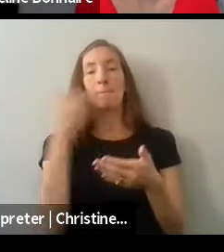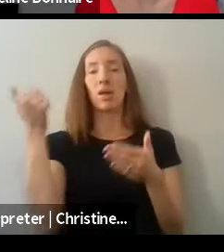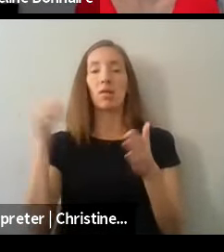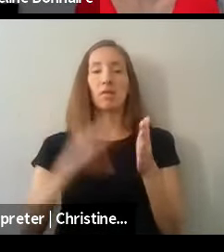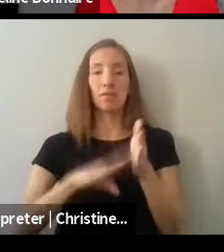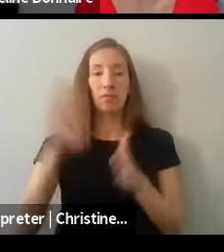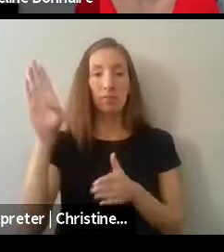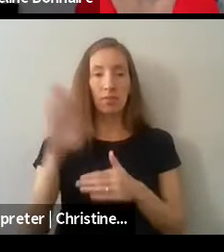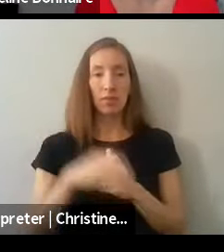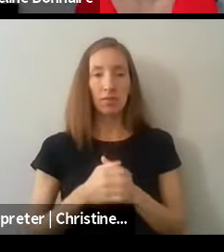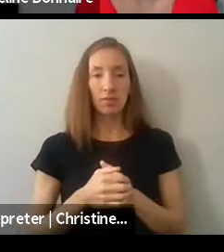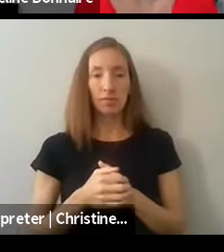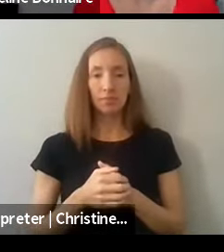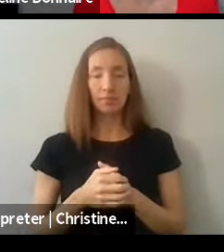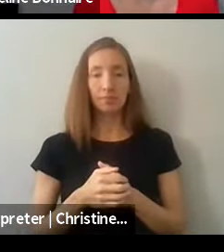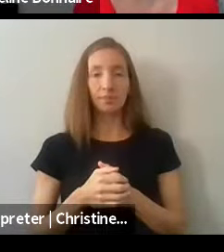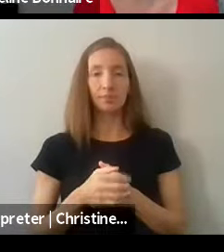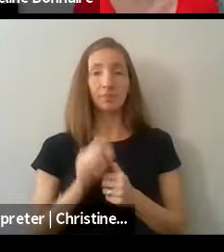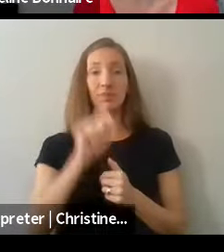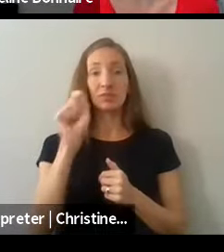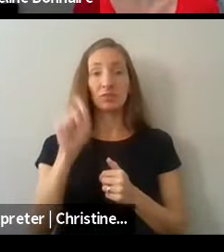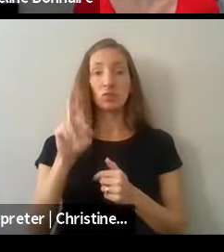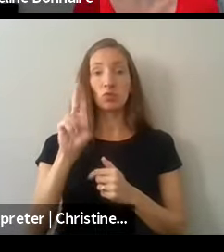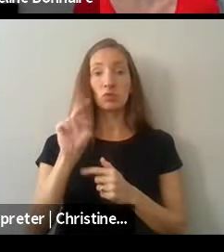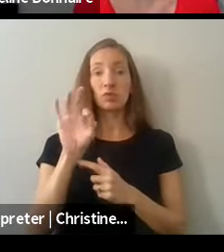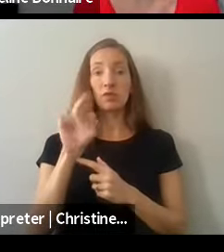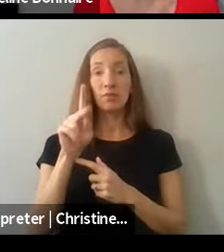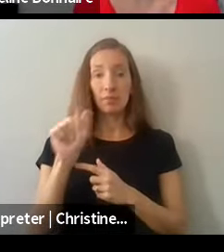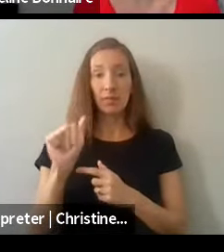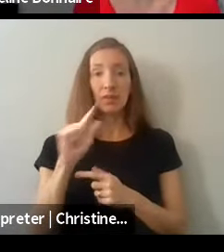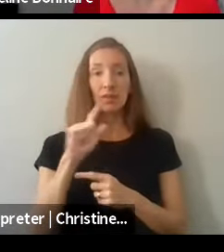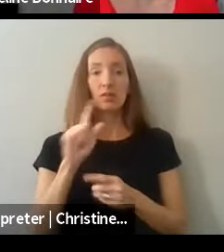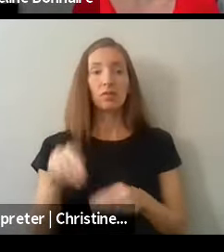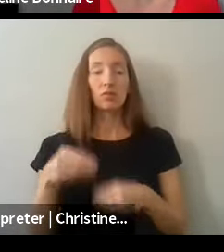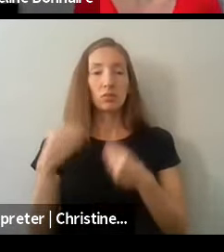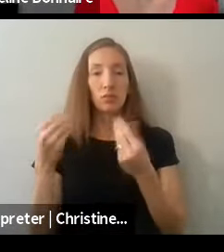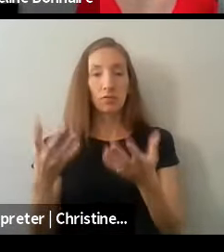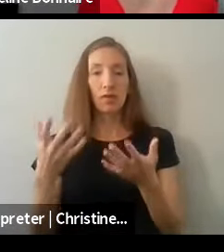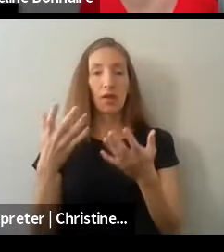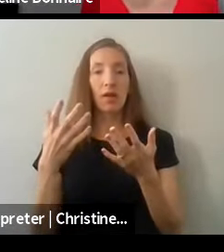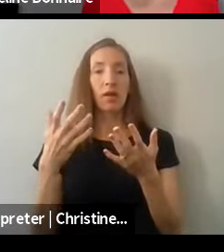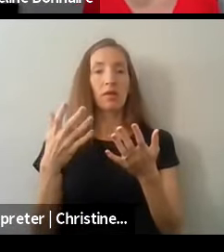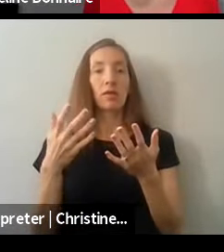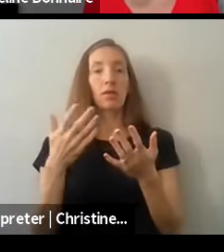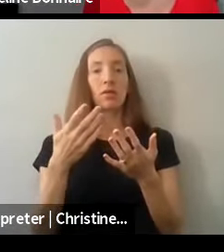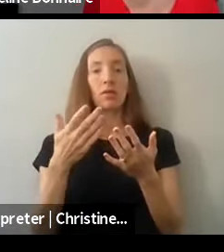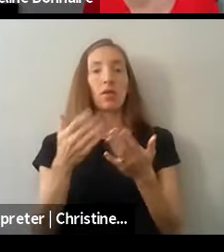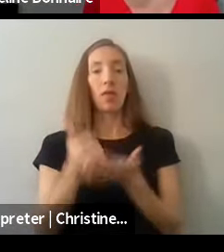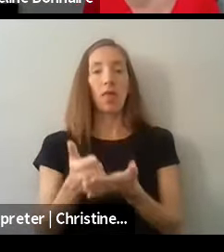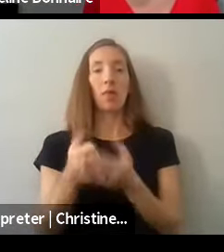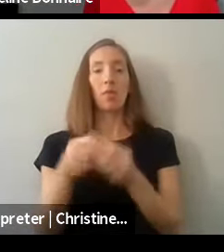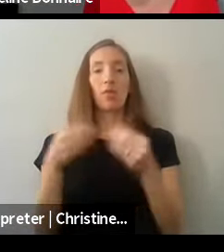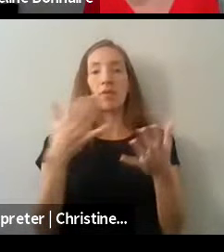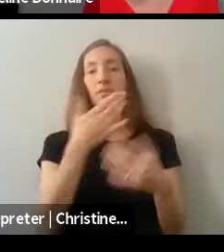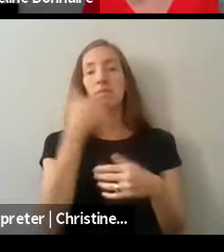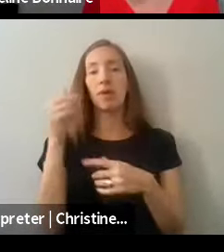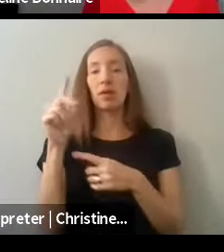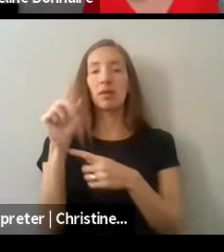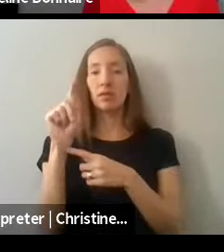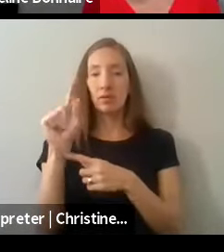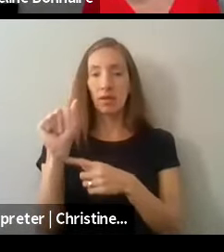of strategic evidence and data into national attempts at economic recovery and government efforts to build back